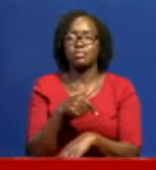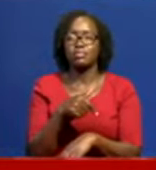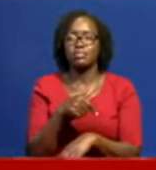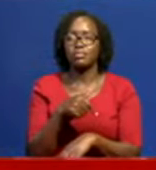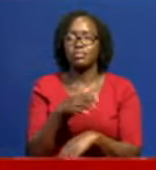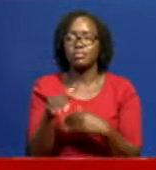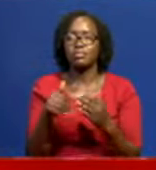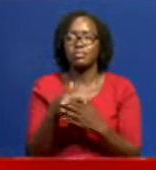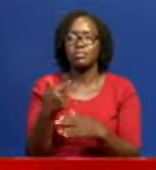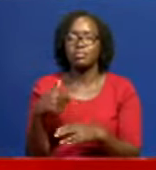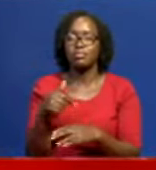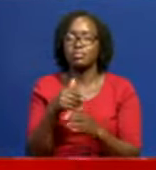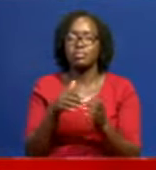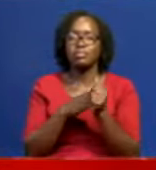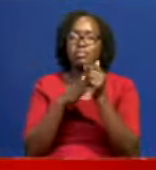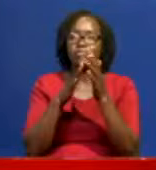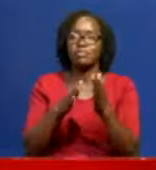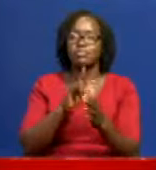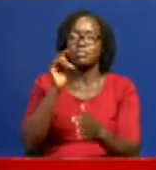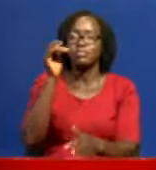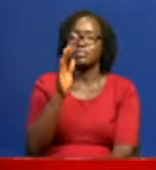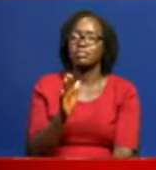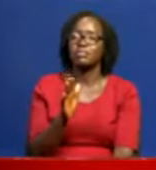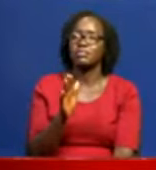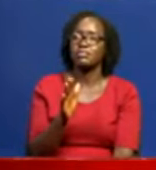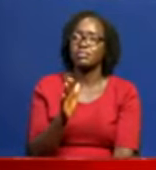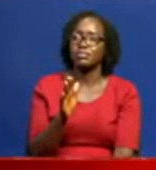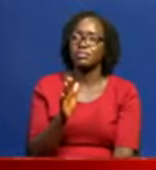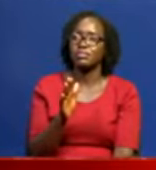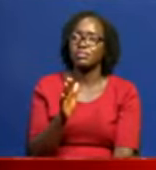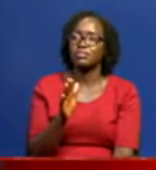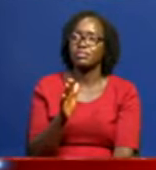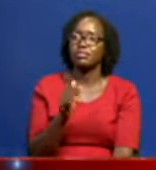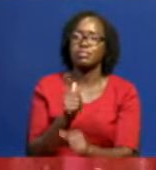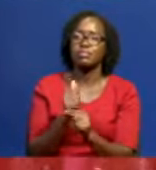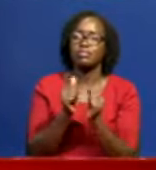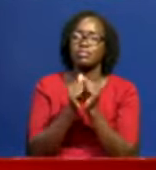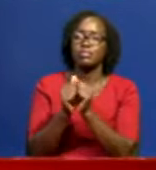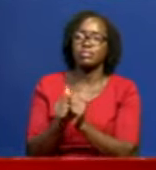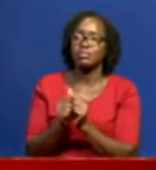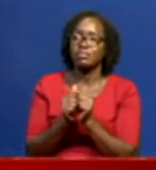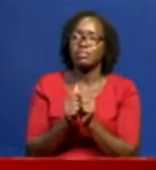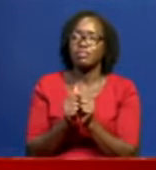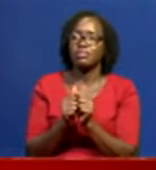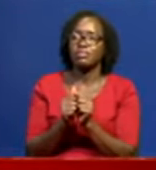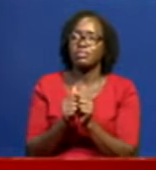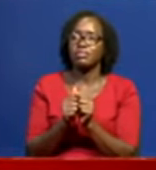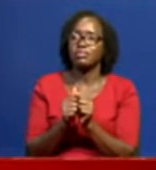all of us leaders, all of us Kenyans, to work together